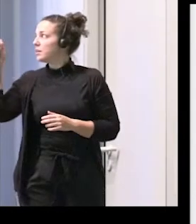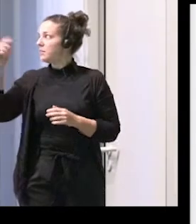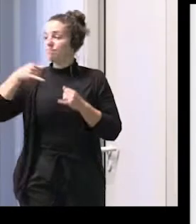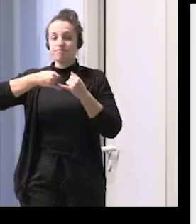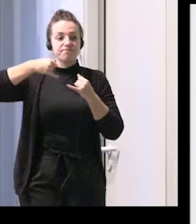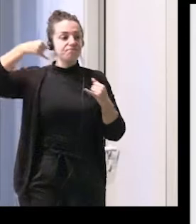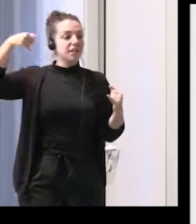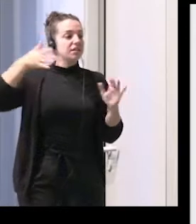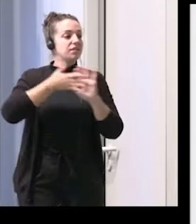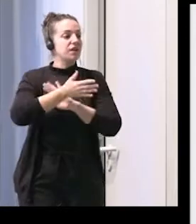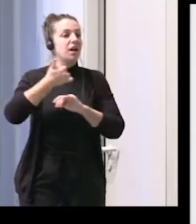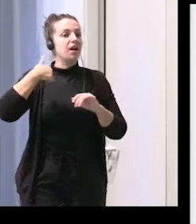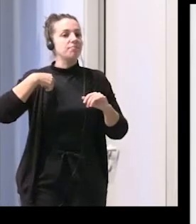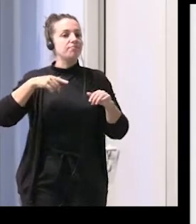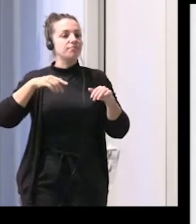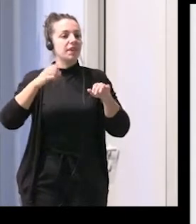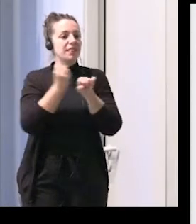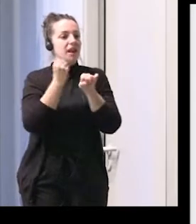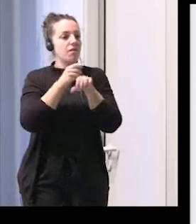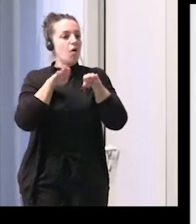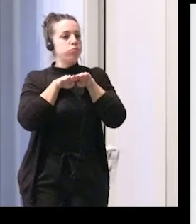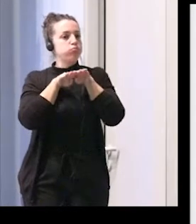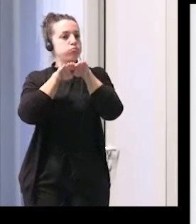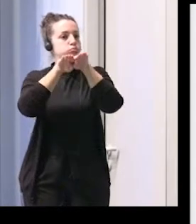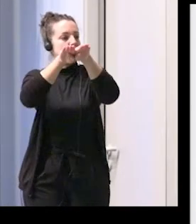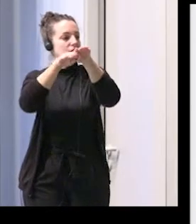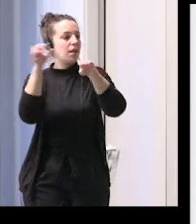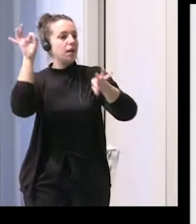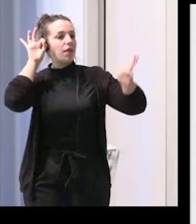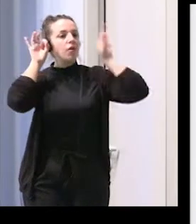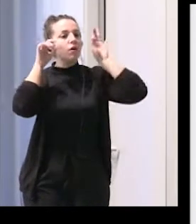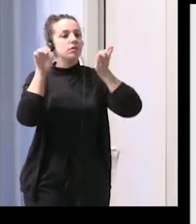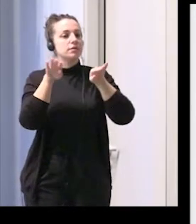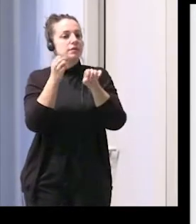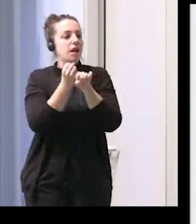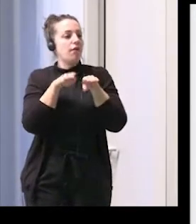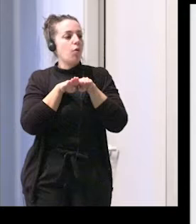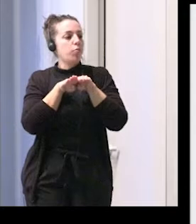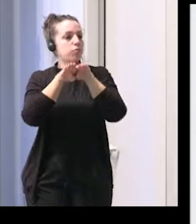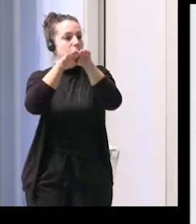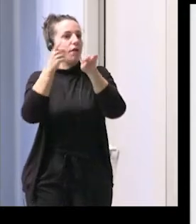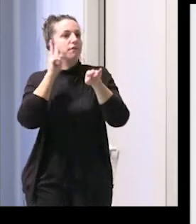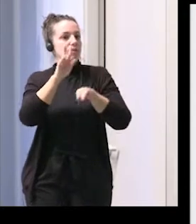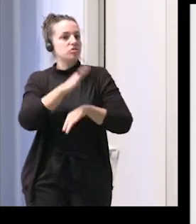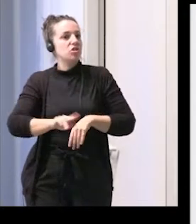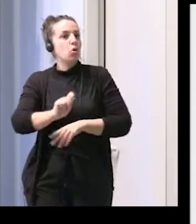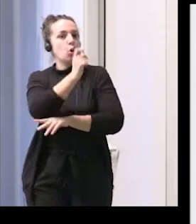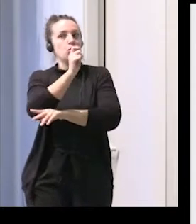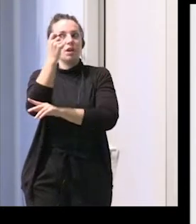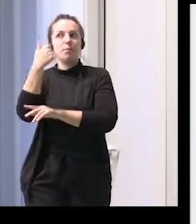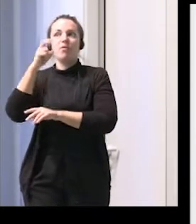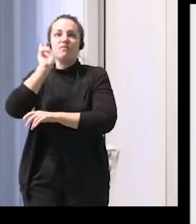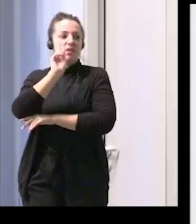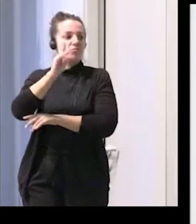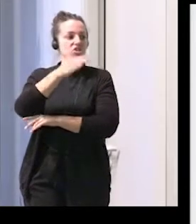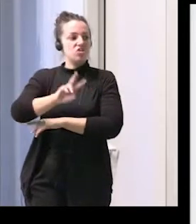the same performance between the 2 sides. You can see some children do achieve that, but many do not. The